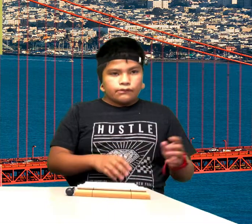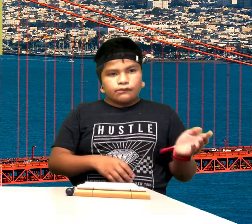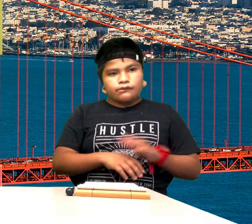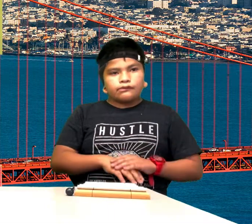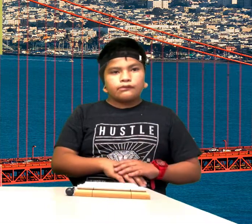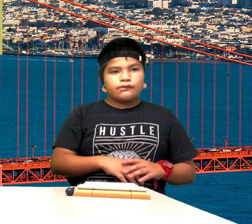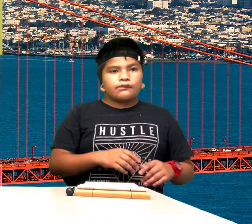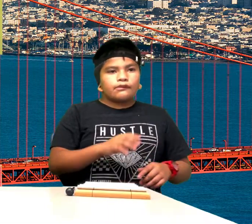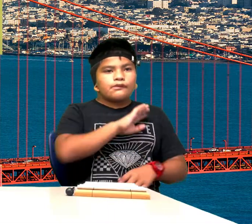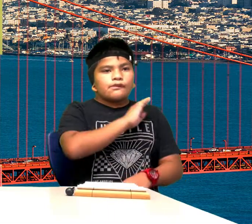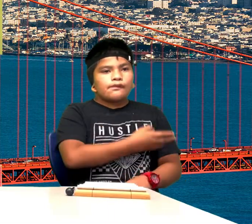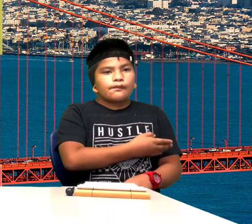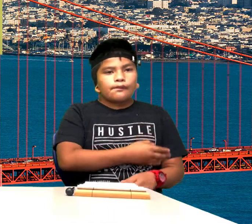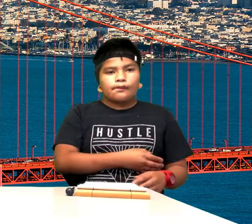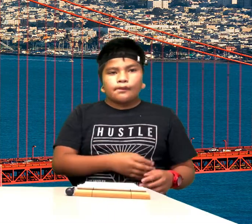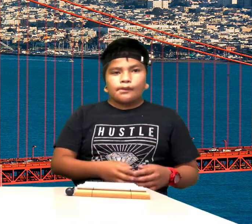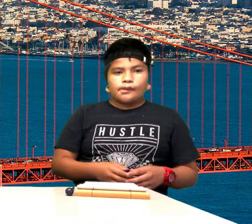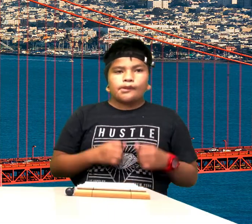energy.